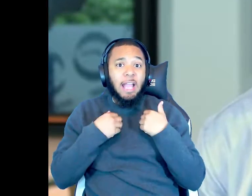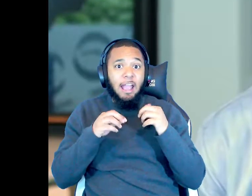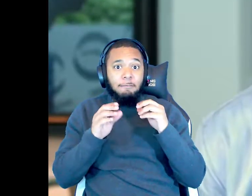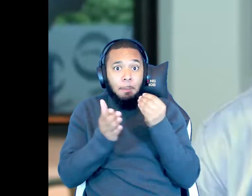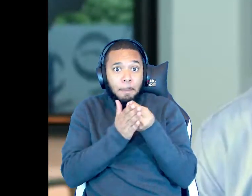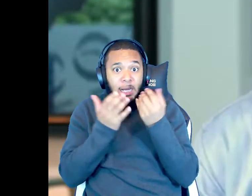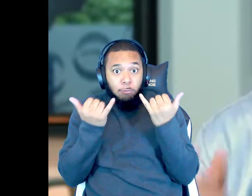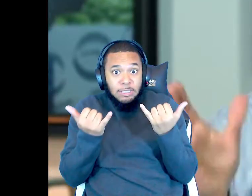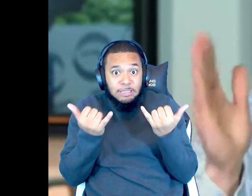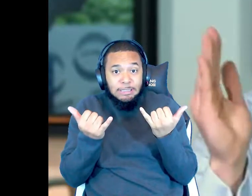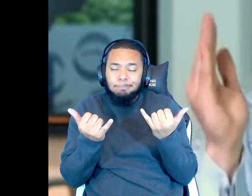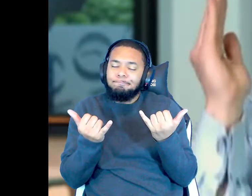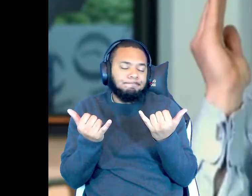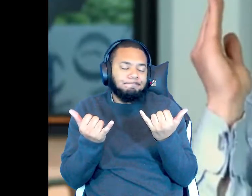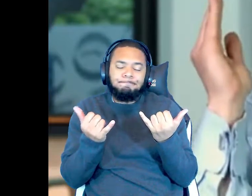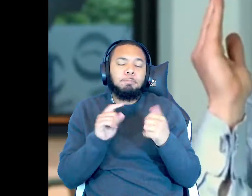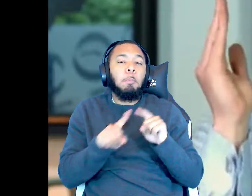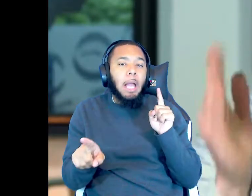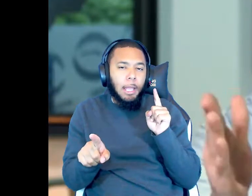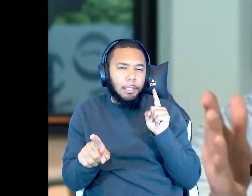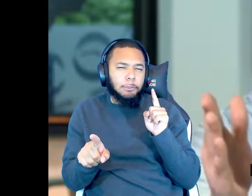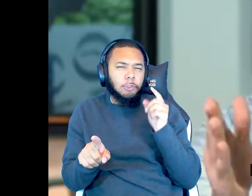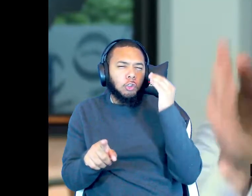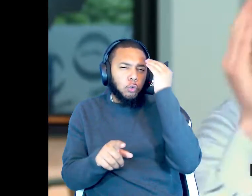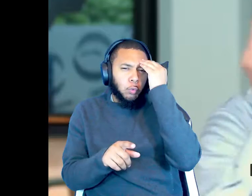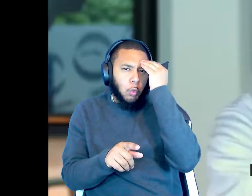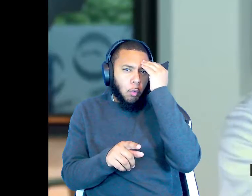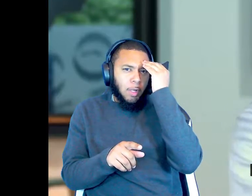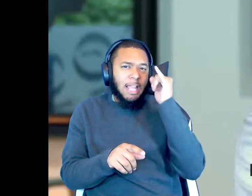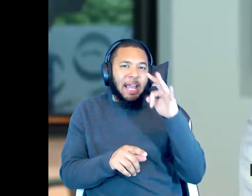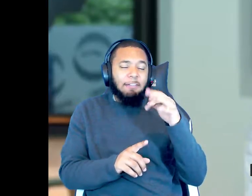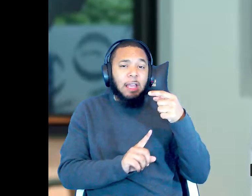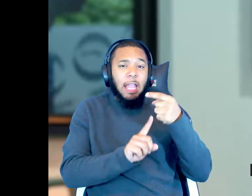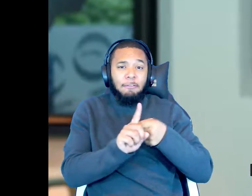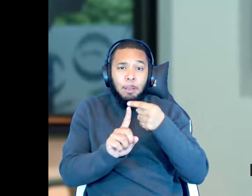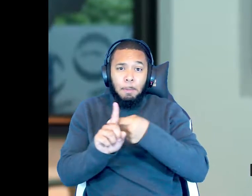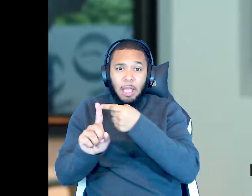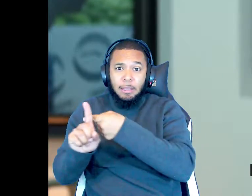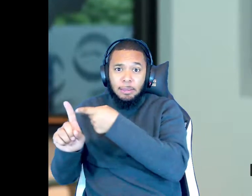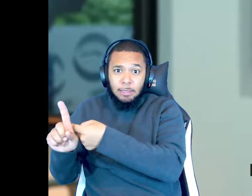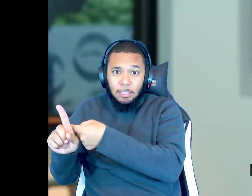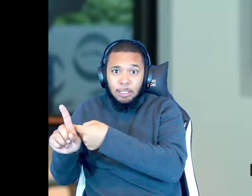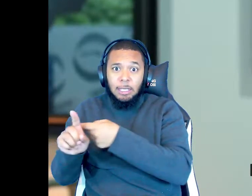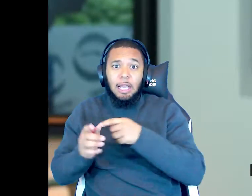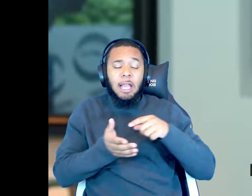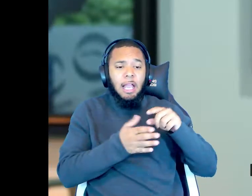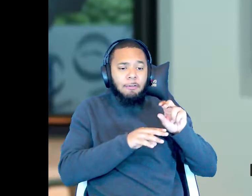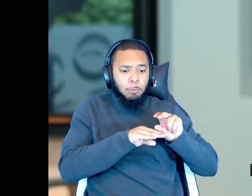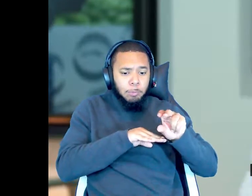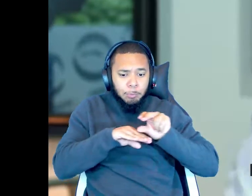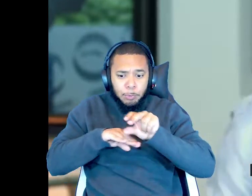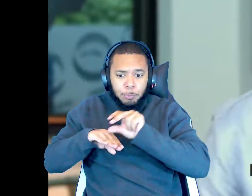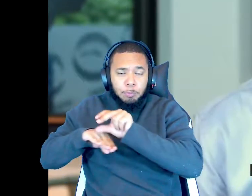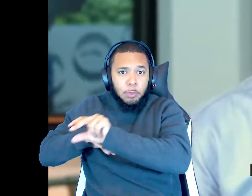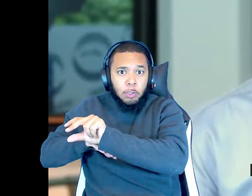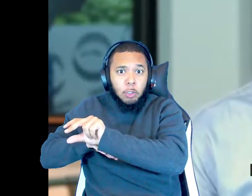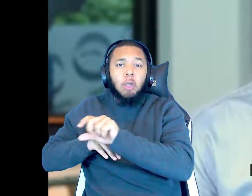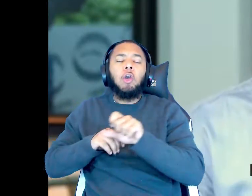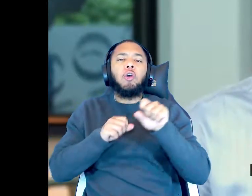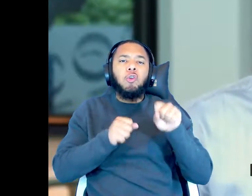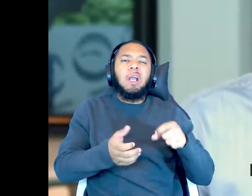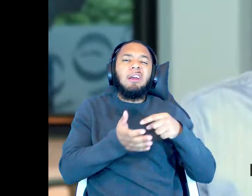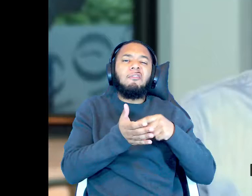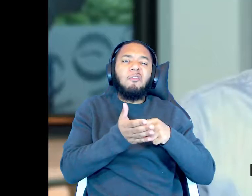now, but you know with a certain amount of payments every month, you'd be able to afford